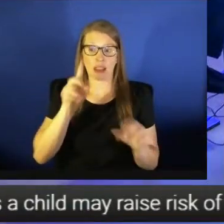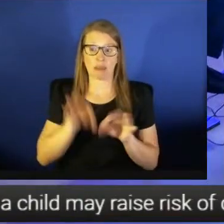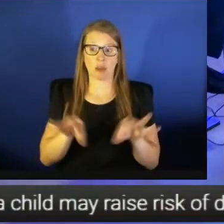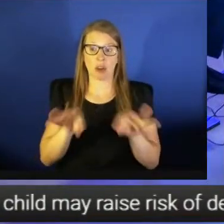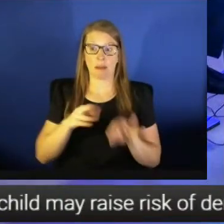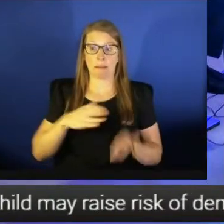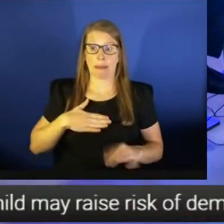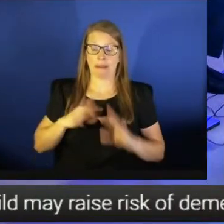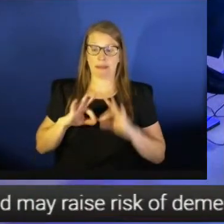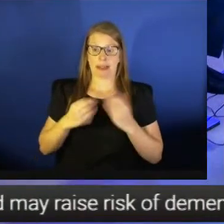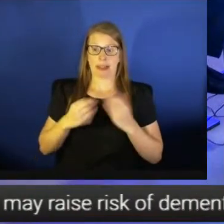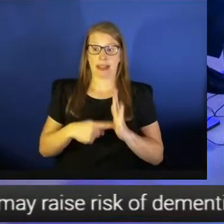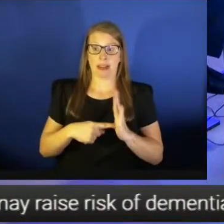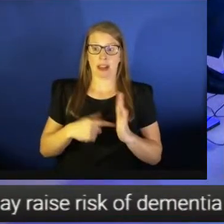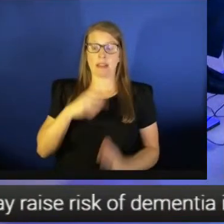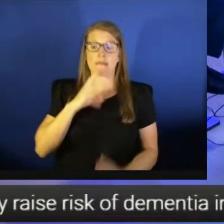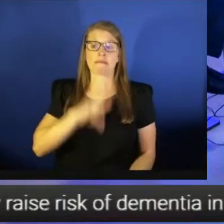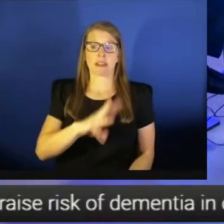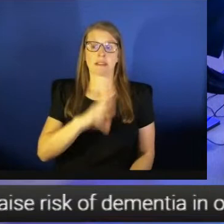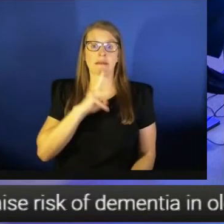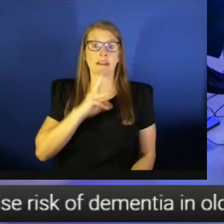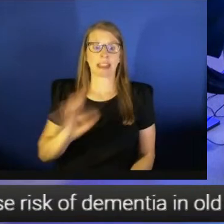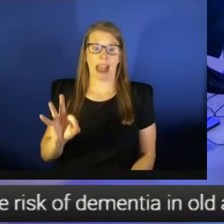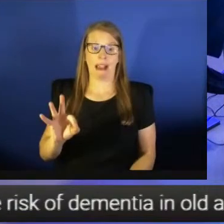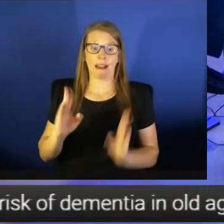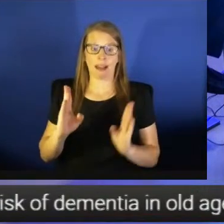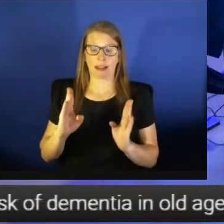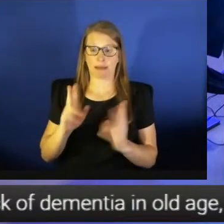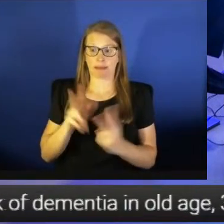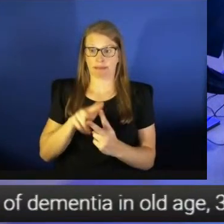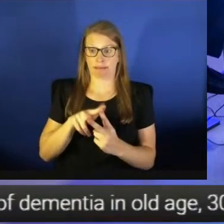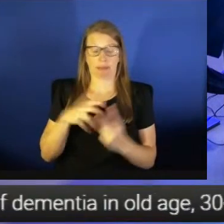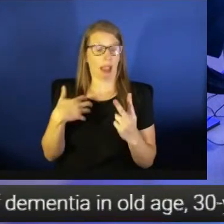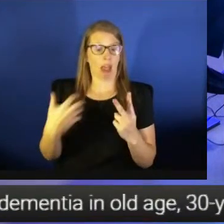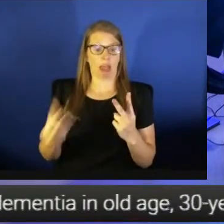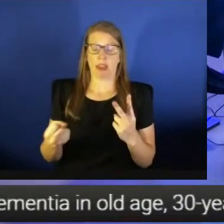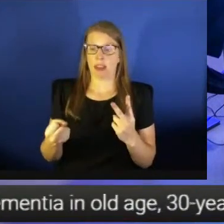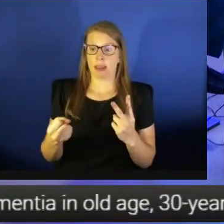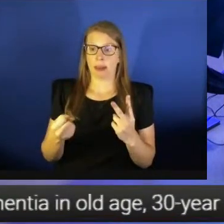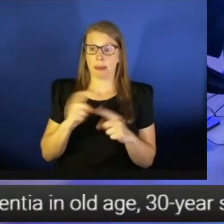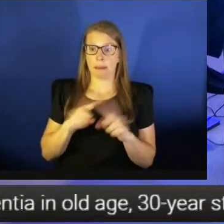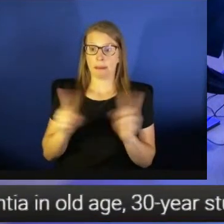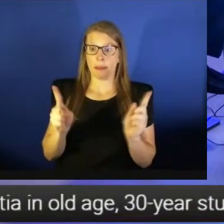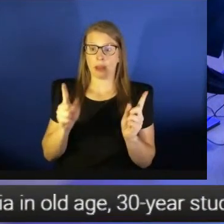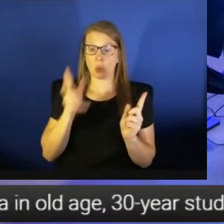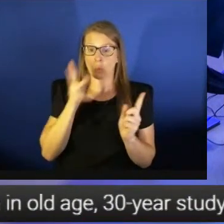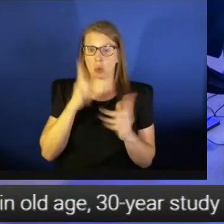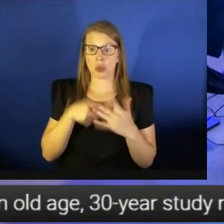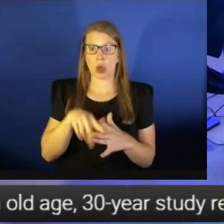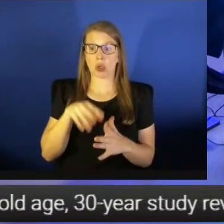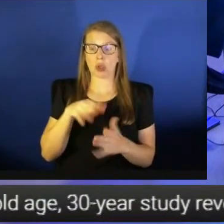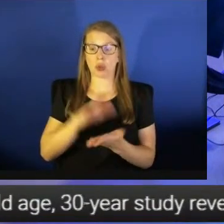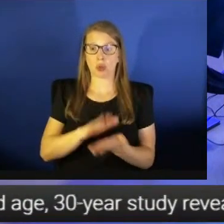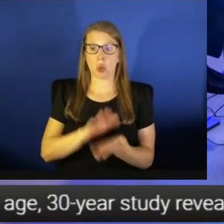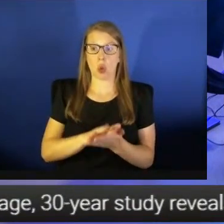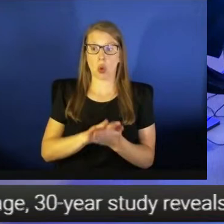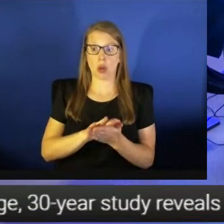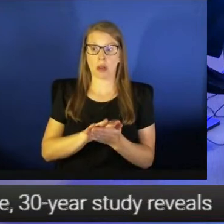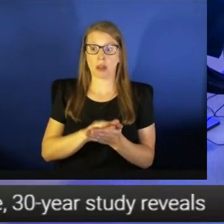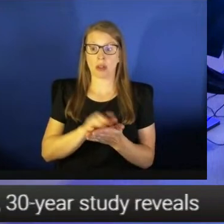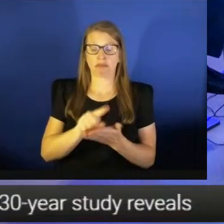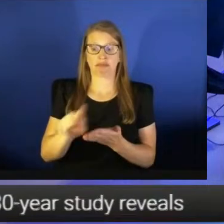example, so I have a 6 and a 9-year-old, both healthy but about ready to go into school here in a matter of weeks.